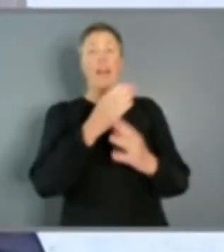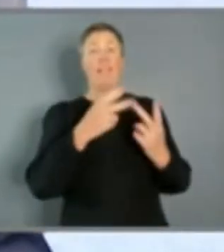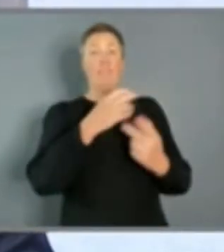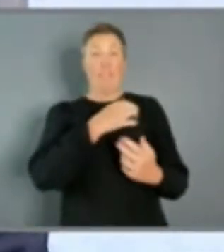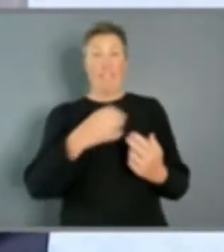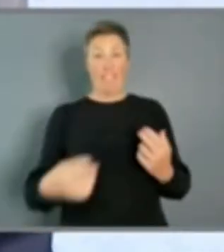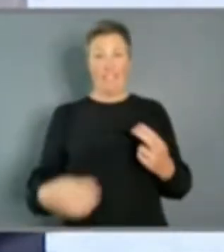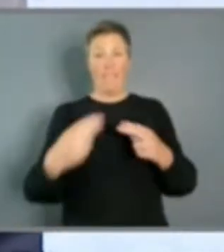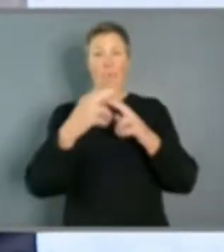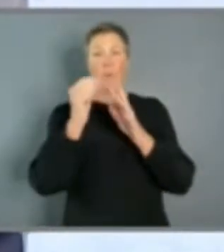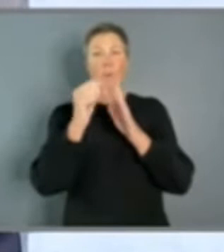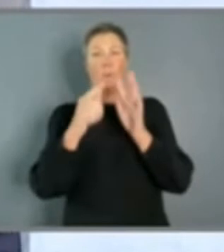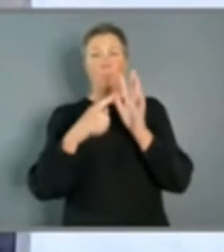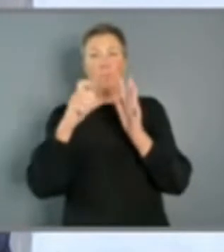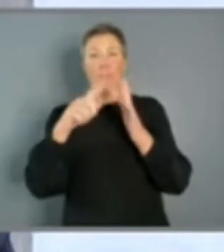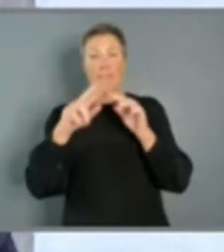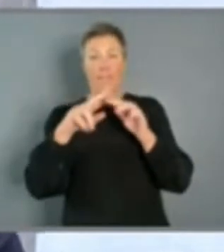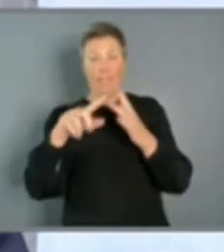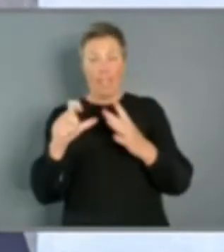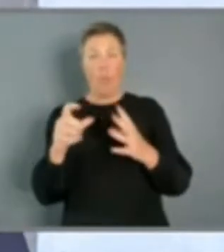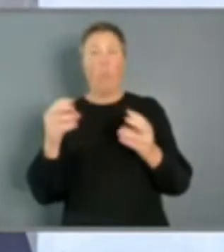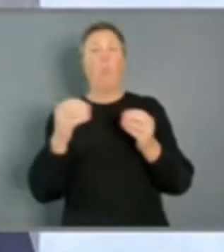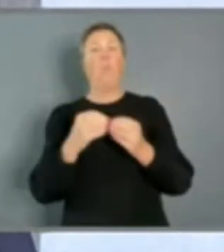joined by the Chief Medical Officer, Professor Kelly.